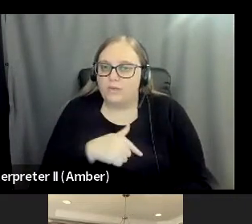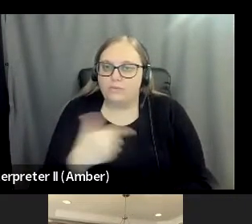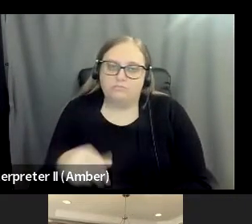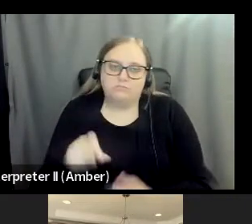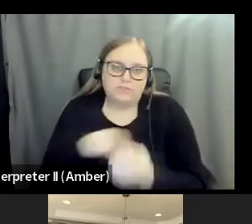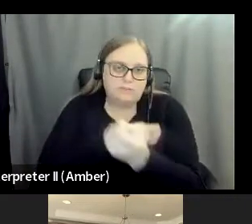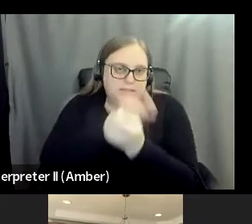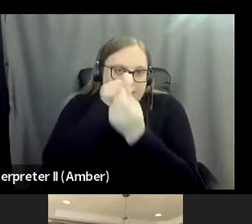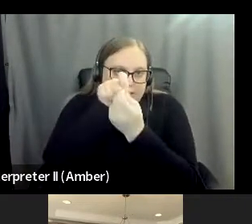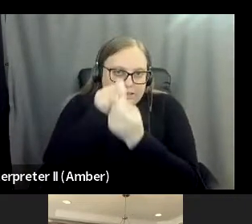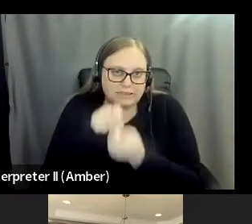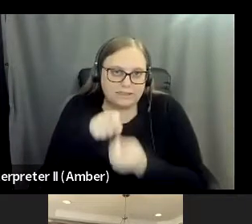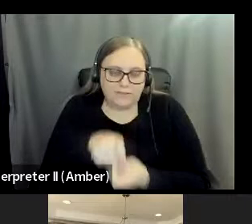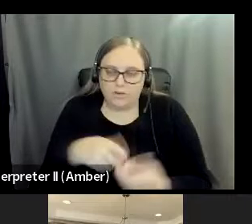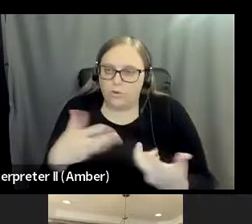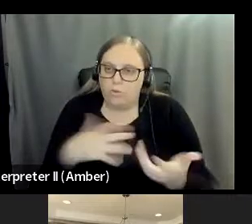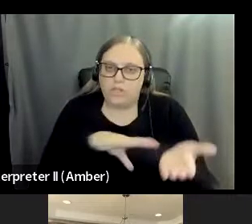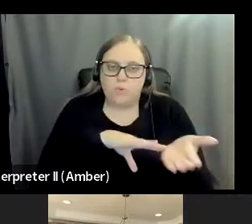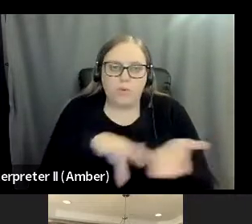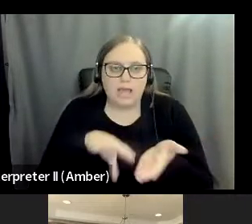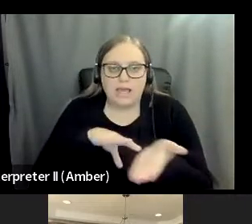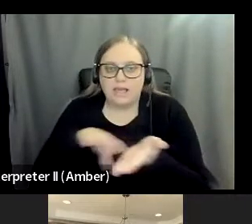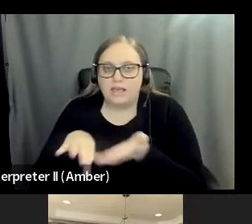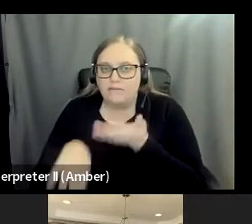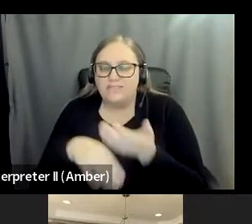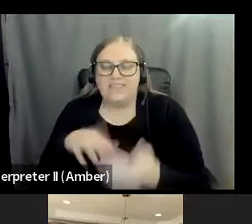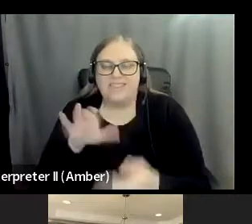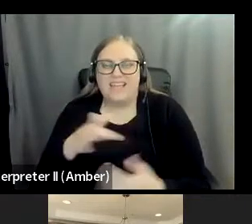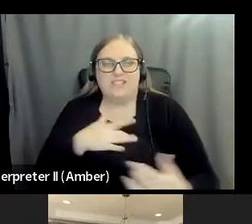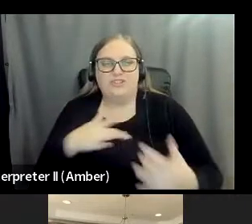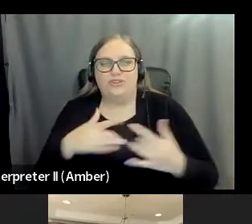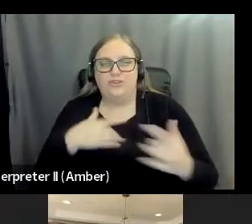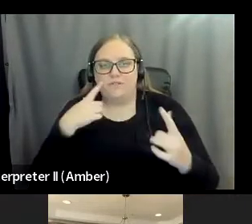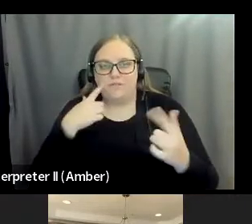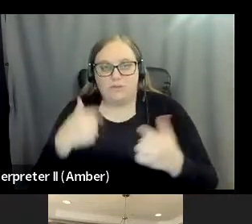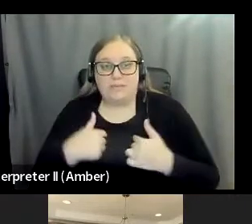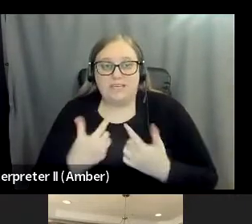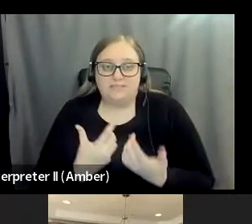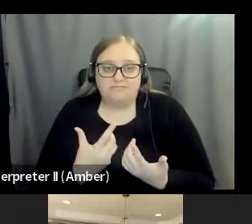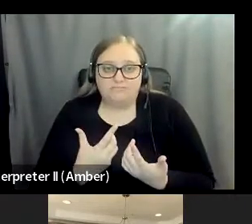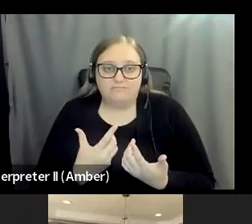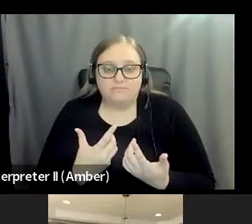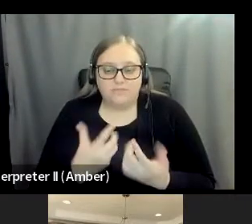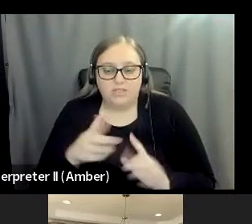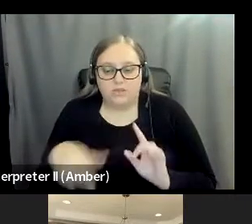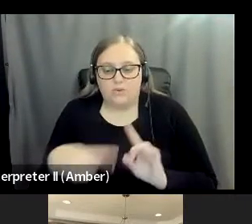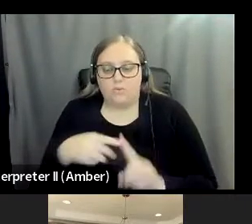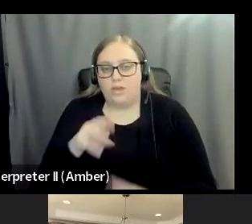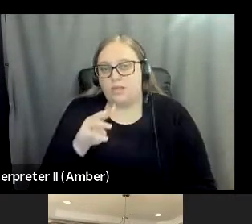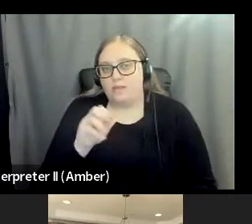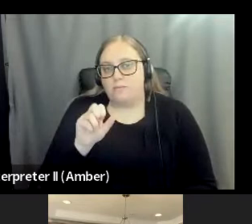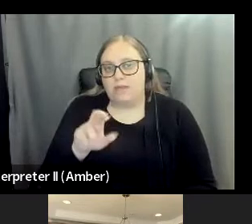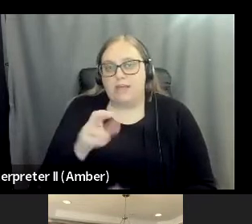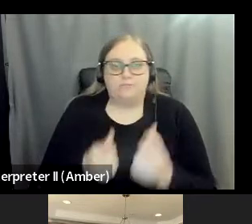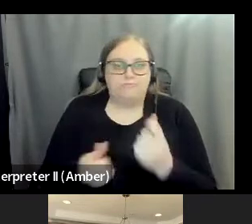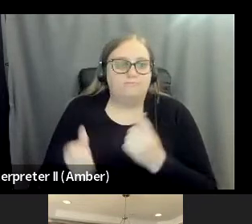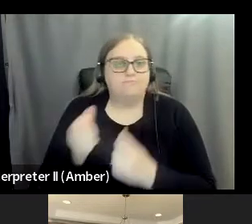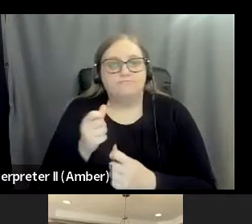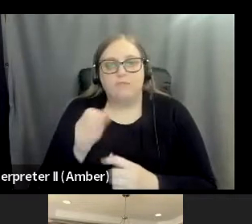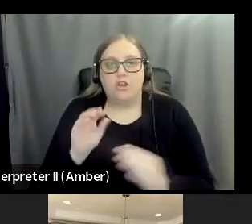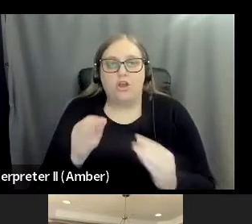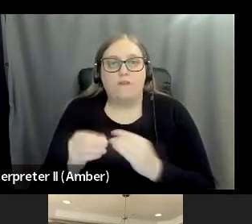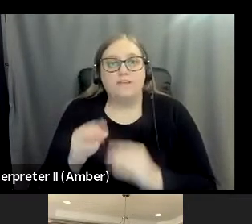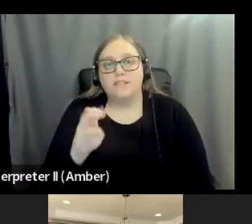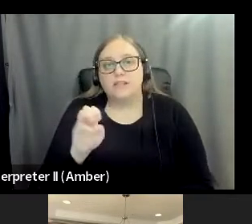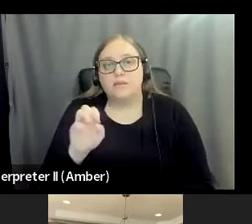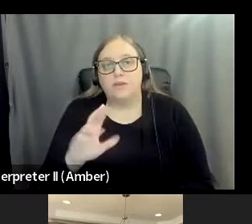explicit with regard to what could be waived. And it's concerning to me that when the mayor or the executive office of the mayor was asked to,